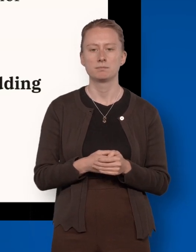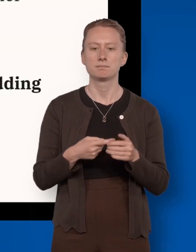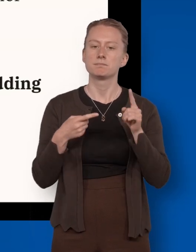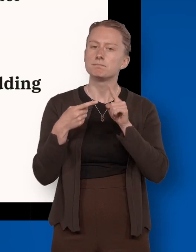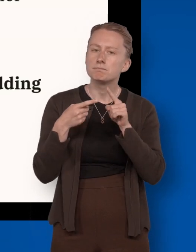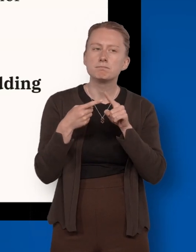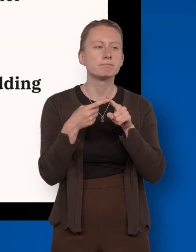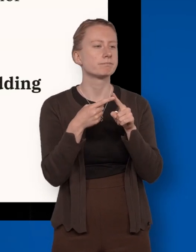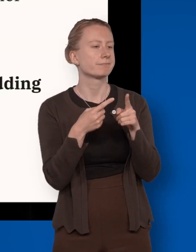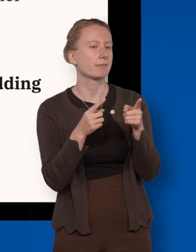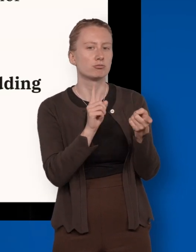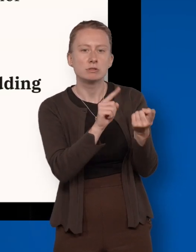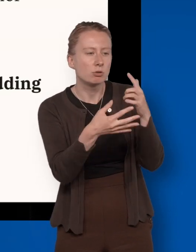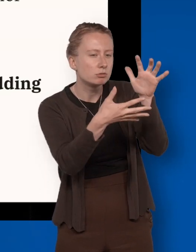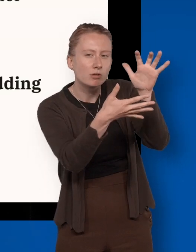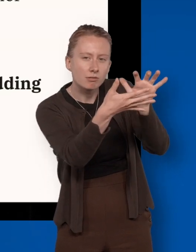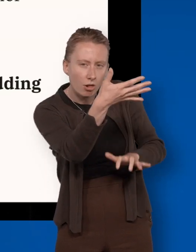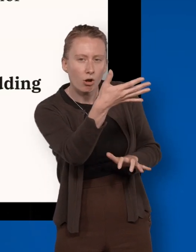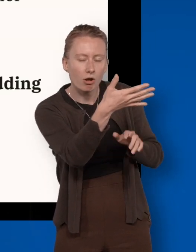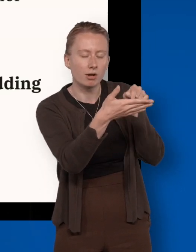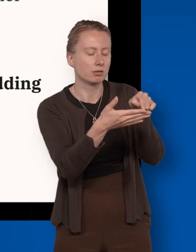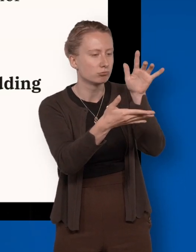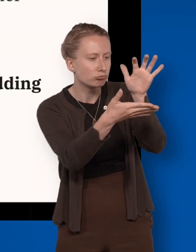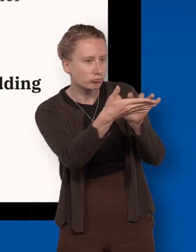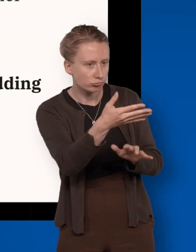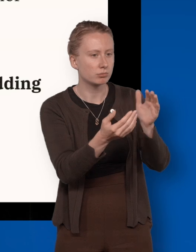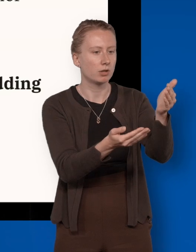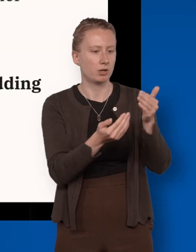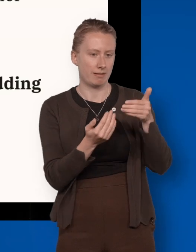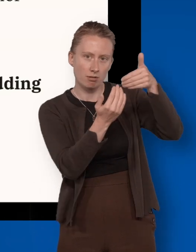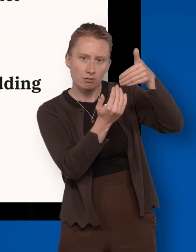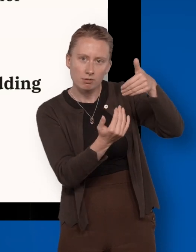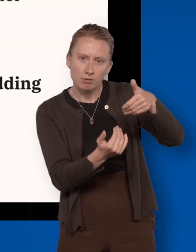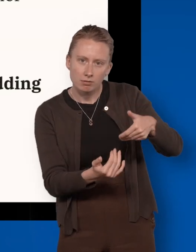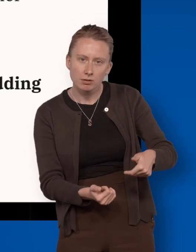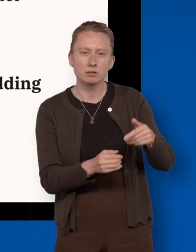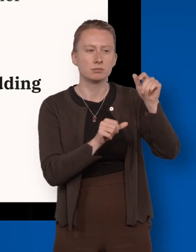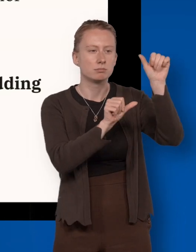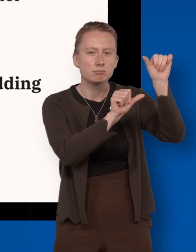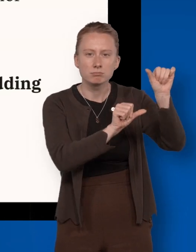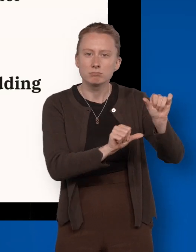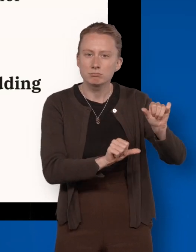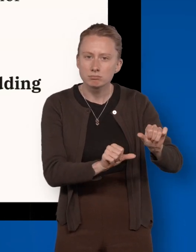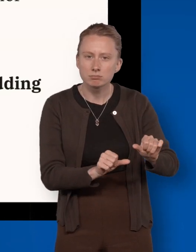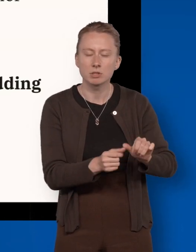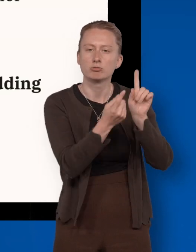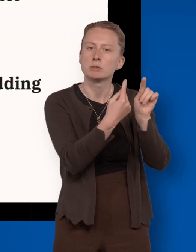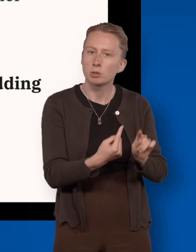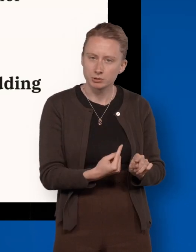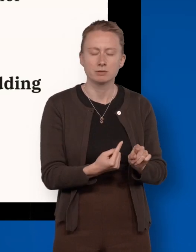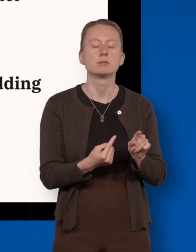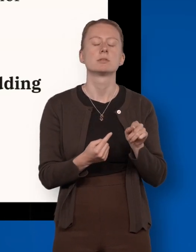text response, and we split it up into several smaller responses. And I'll give an example of what that means. But basically, if